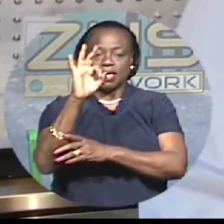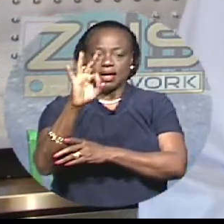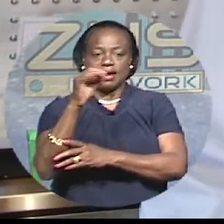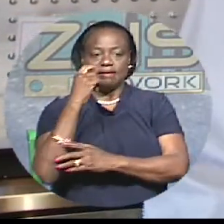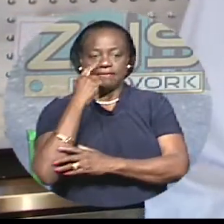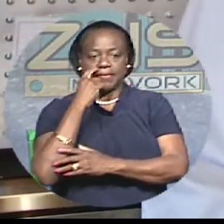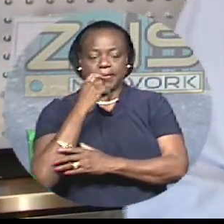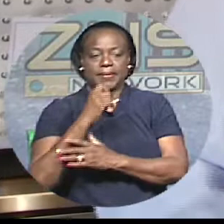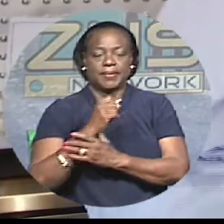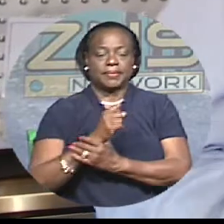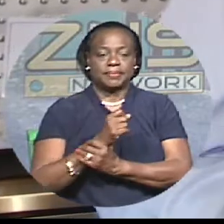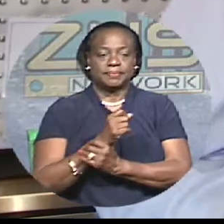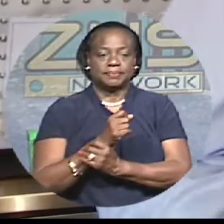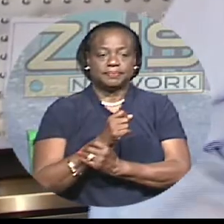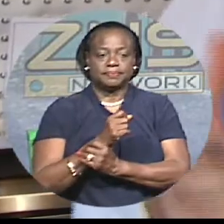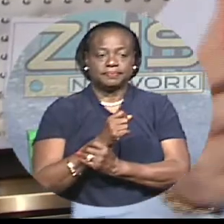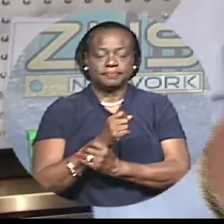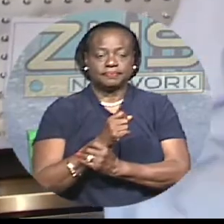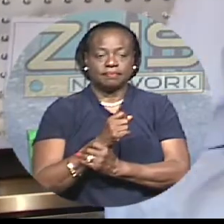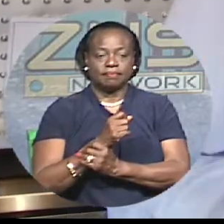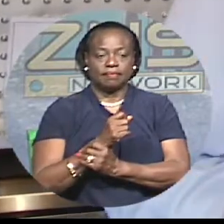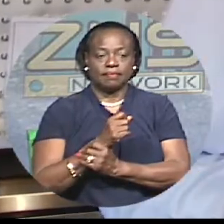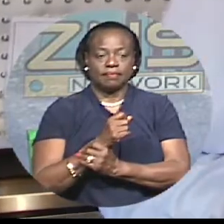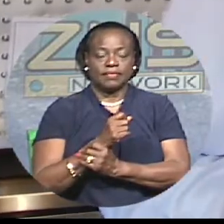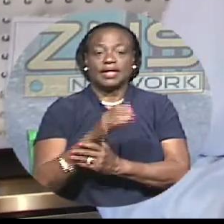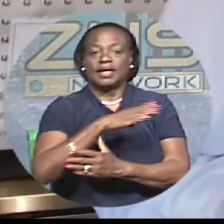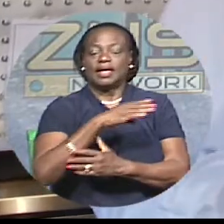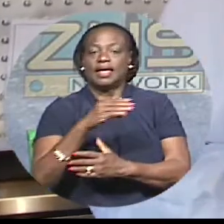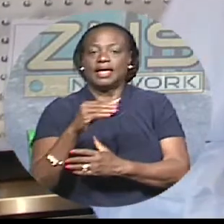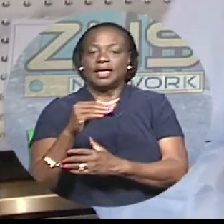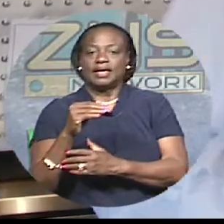exporting them very shortly, and